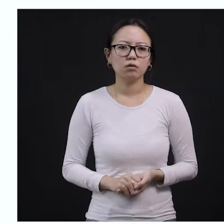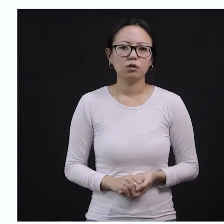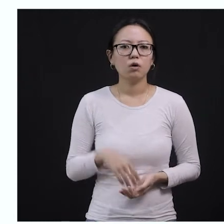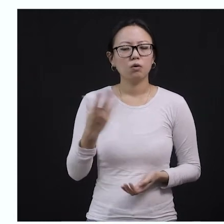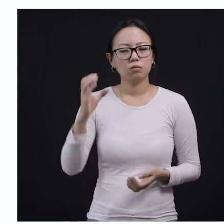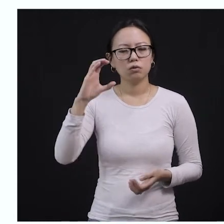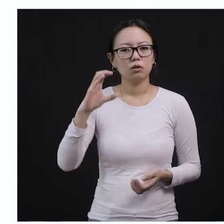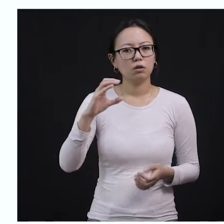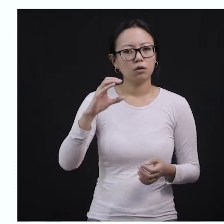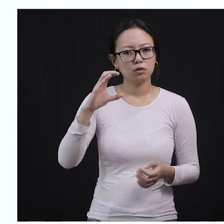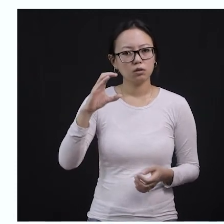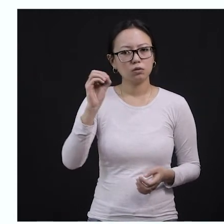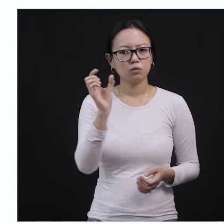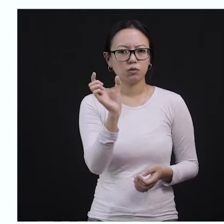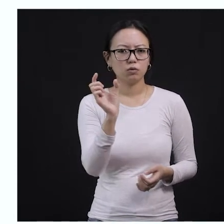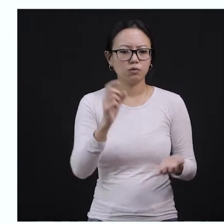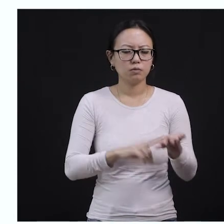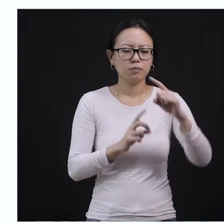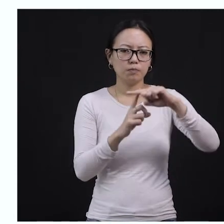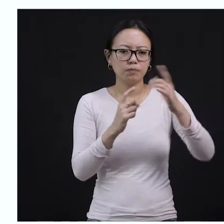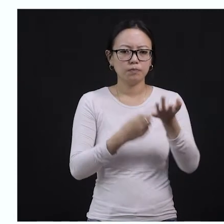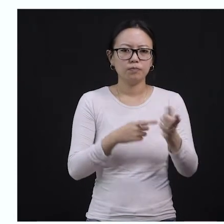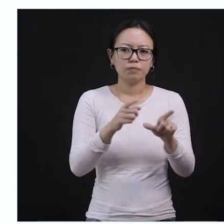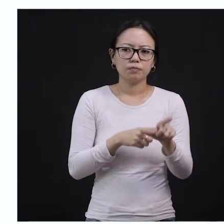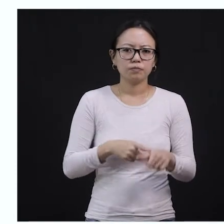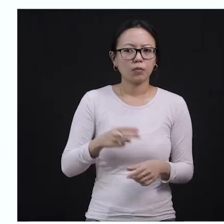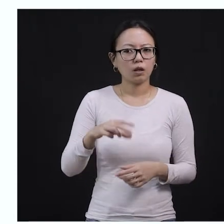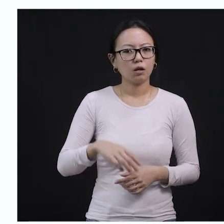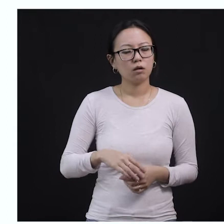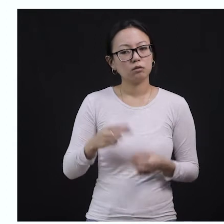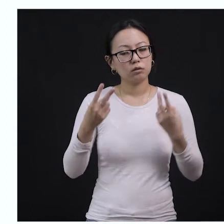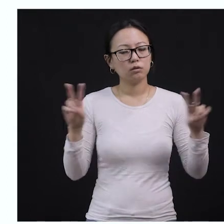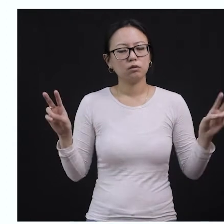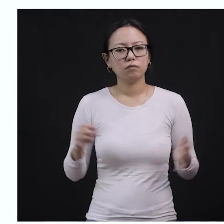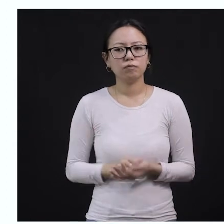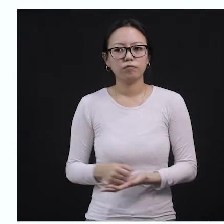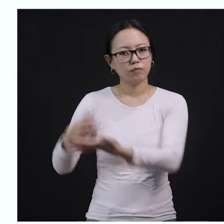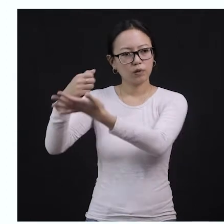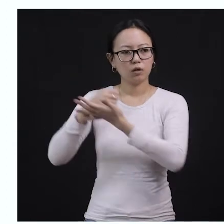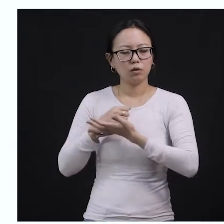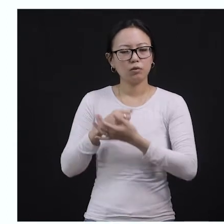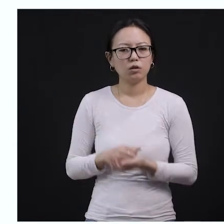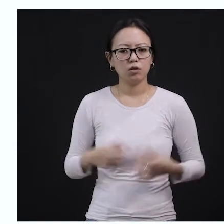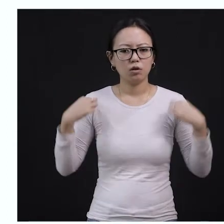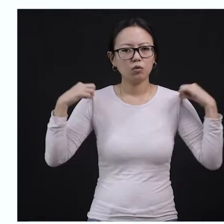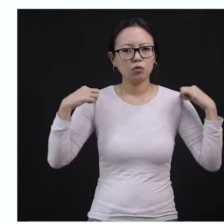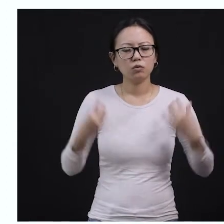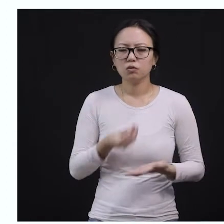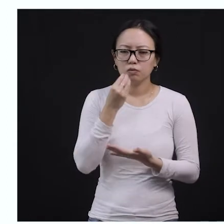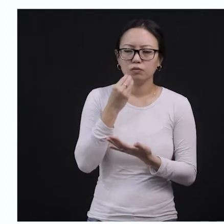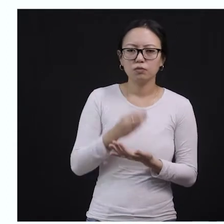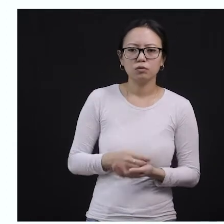bring medicines, food, clothes for us after the disasters, okay? So these people,